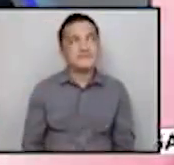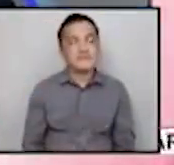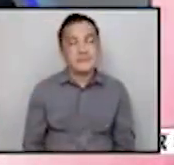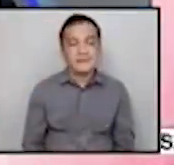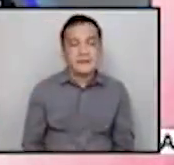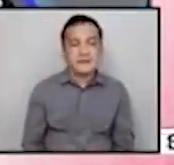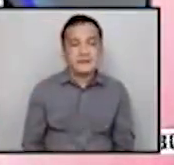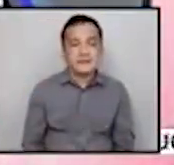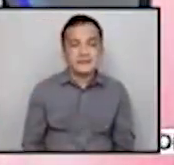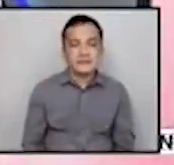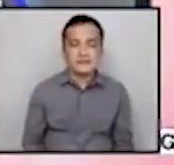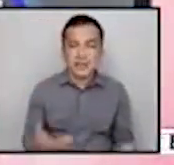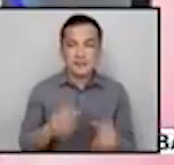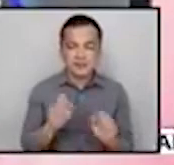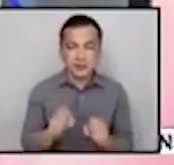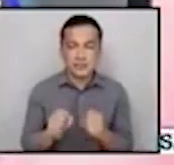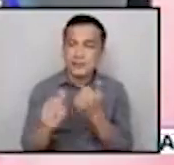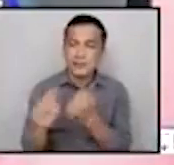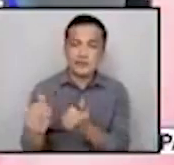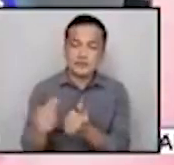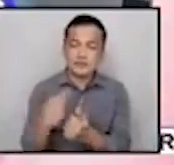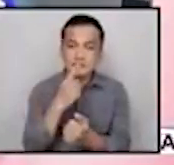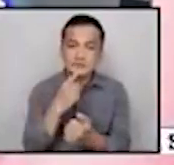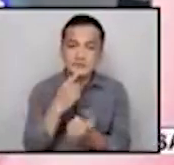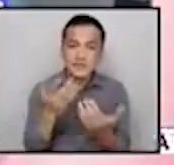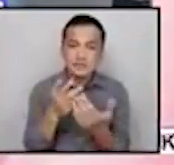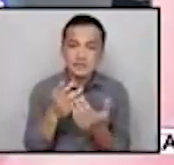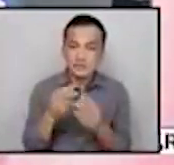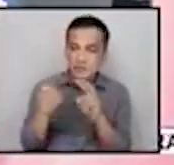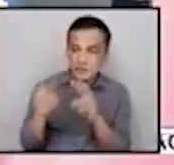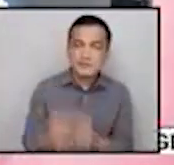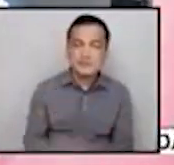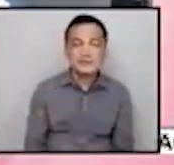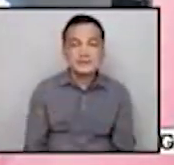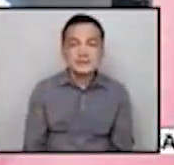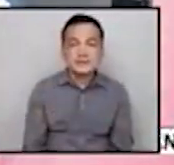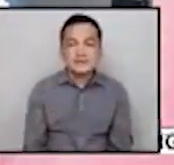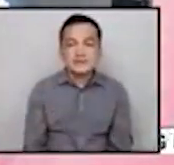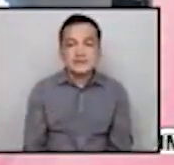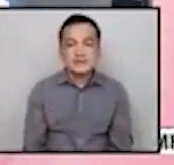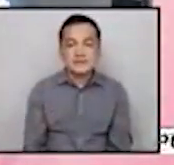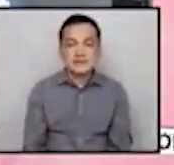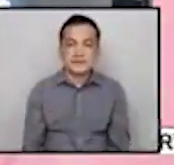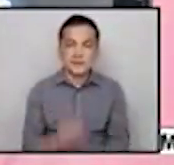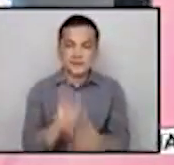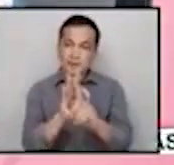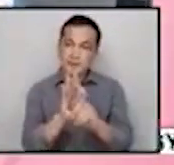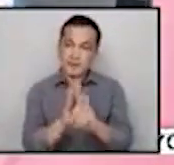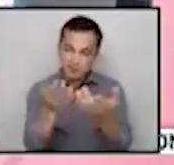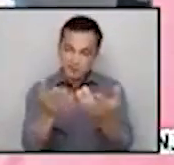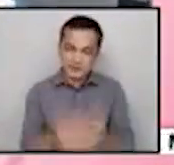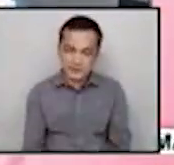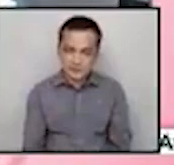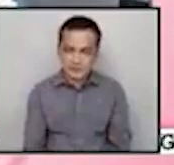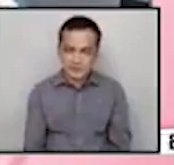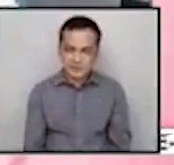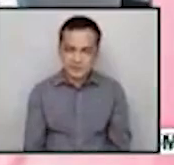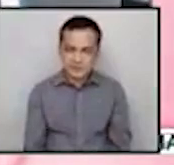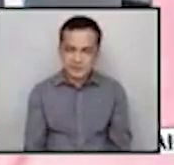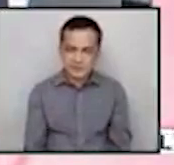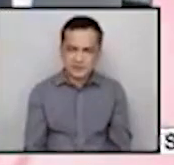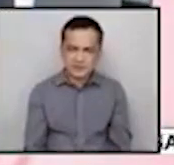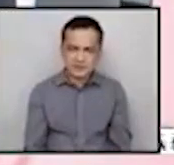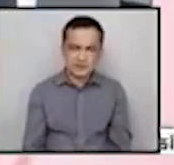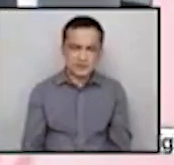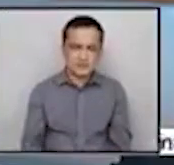ka nila pwedeng i-follow o makita ng mga fans mo? Sige po, I'll plug it in po. For